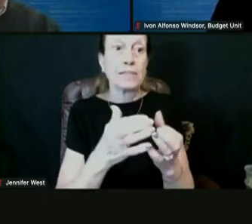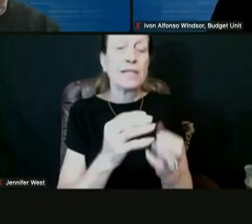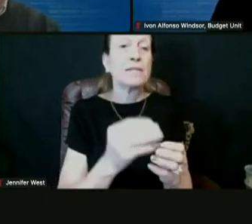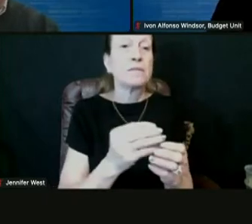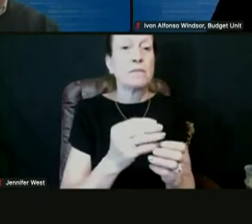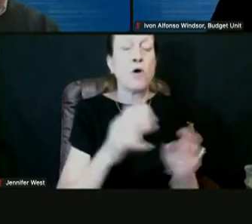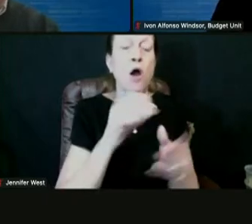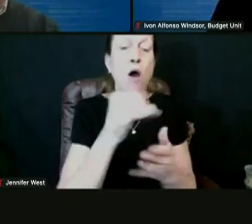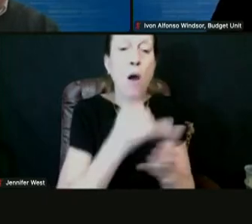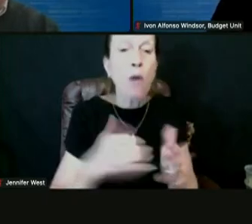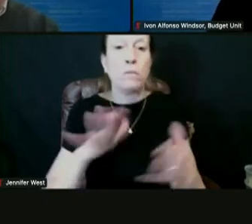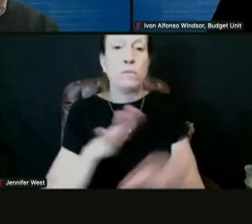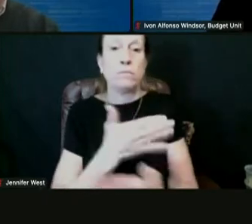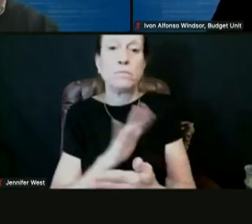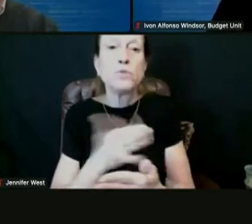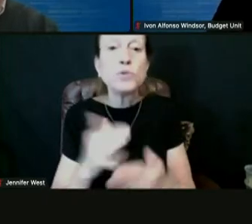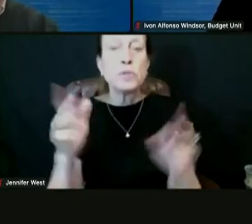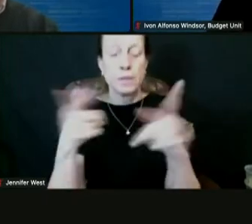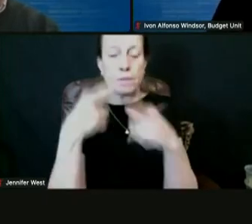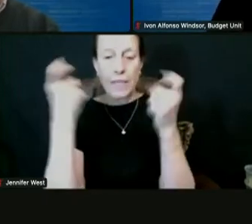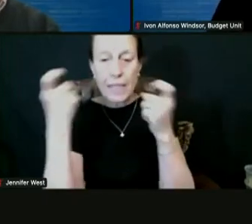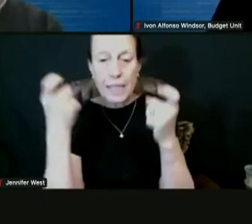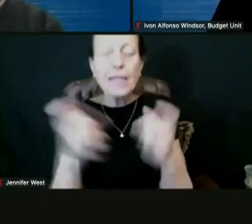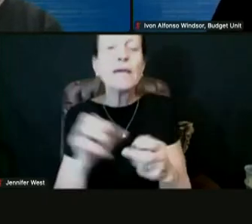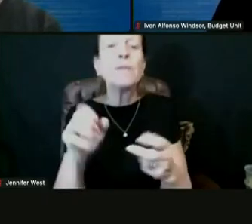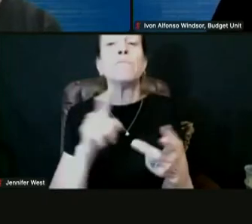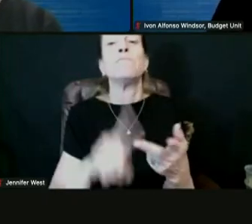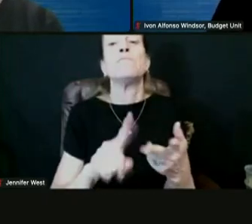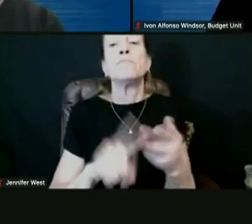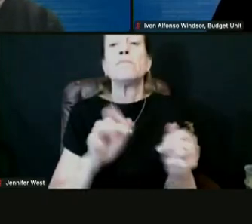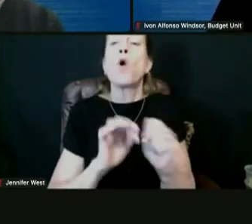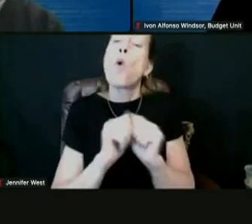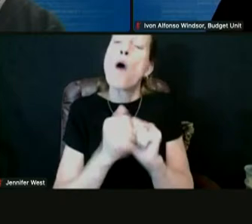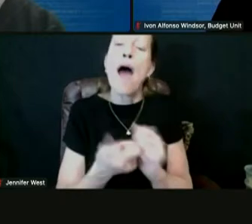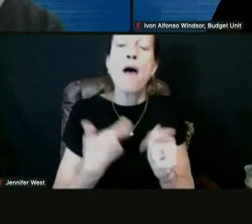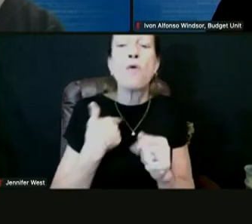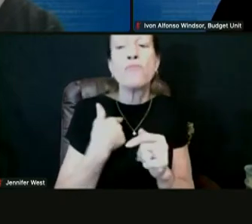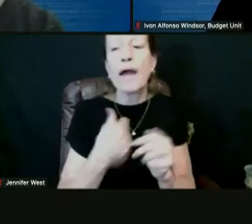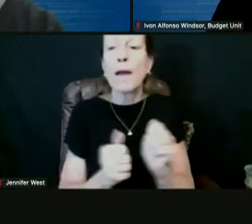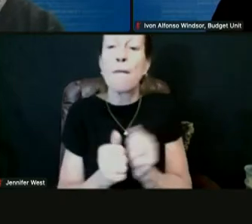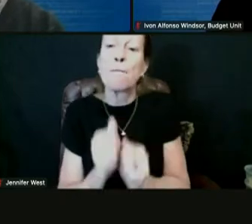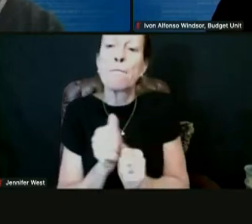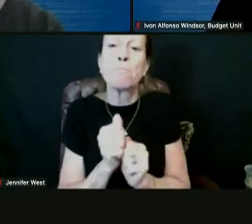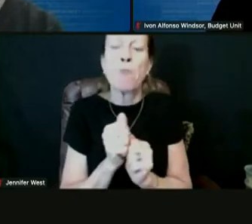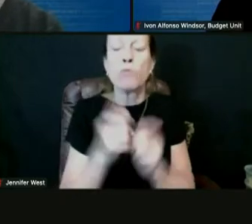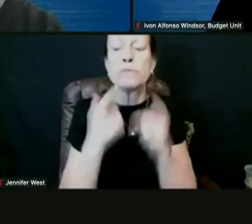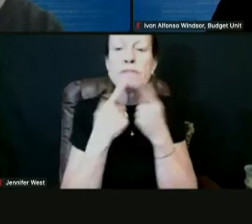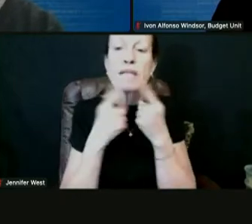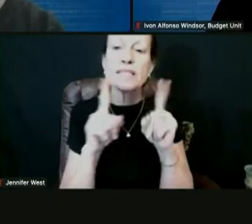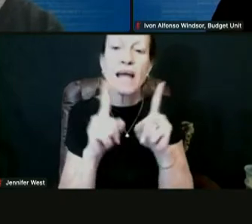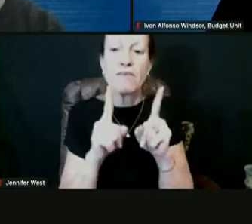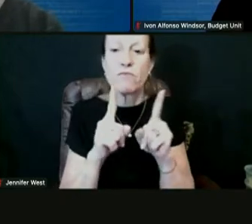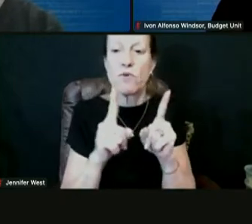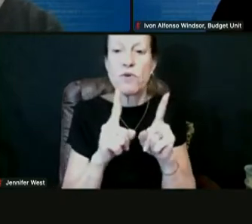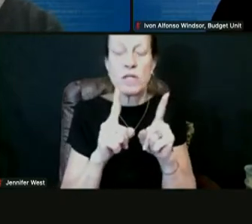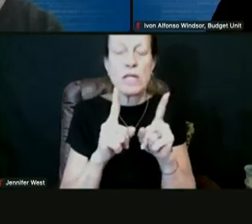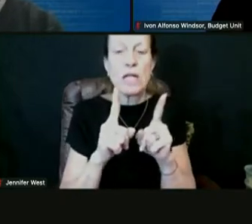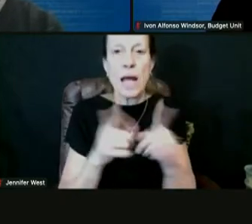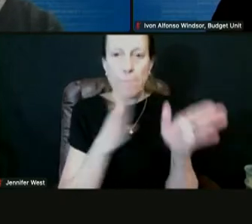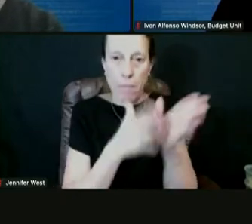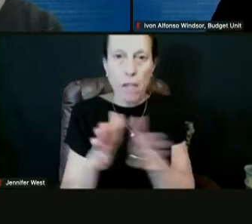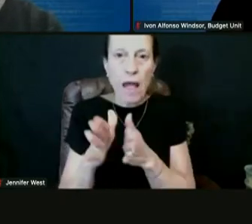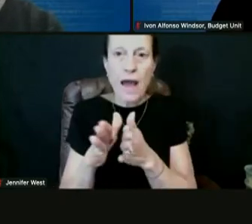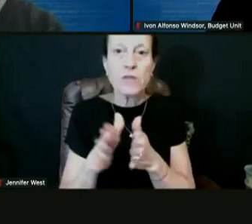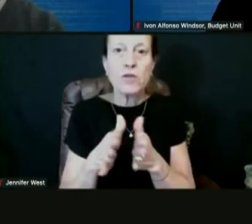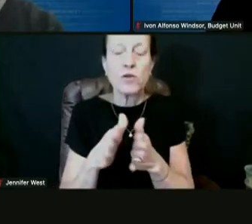teams are able to get together and talk about how they can most successfully put practice in place to prepare for their students. And so I think the answer